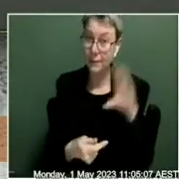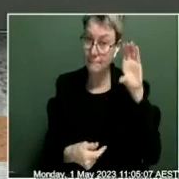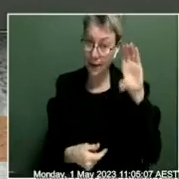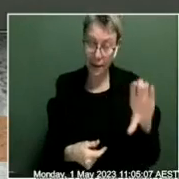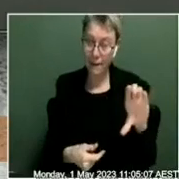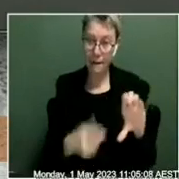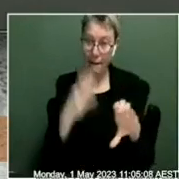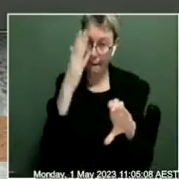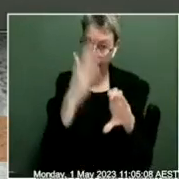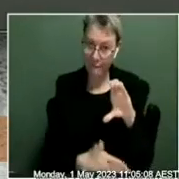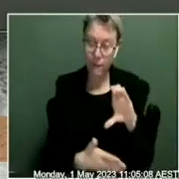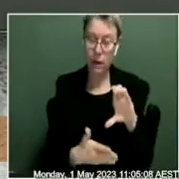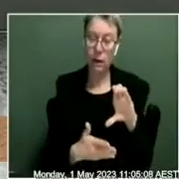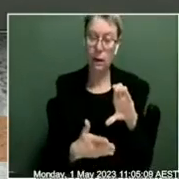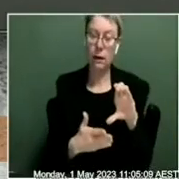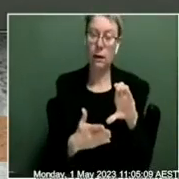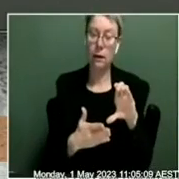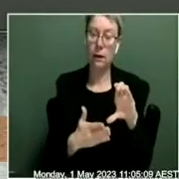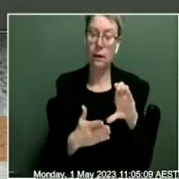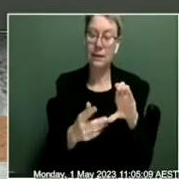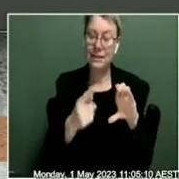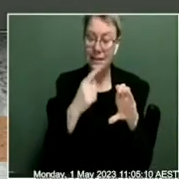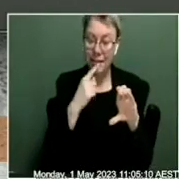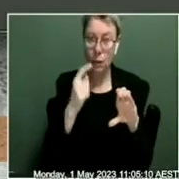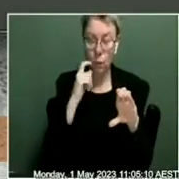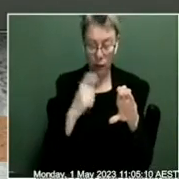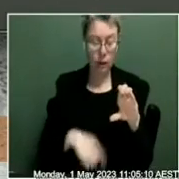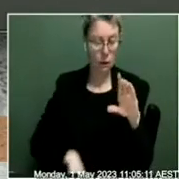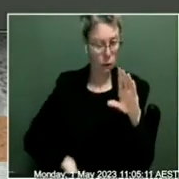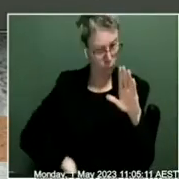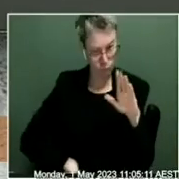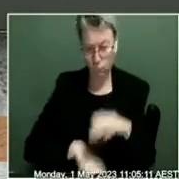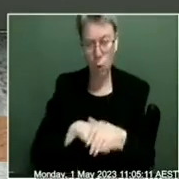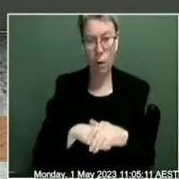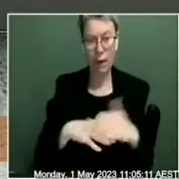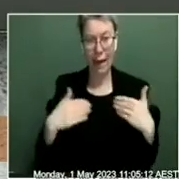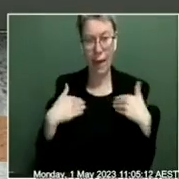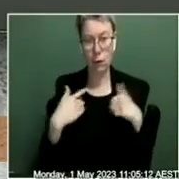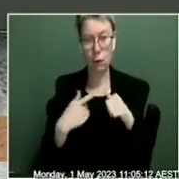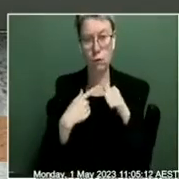The funding envelope we've been provided would not provide 100% coverage of the state.